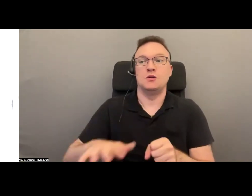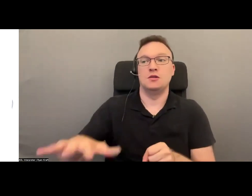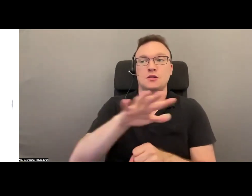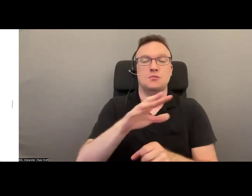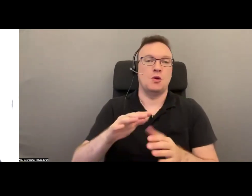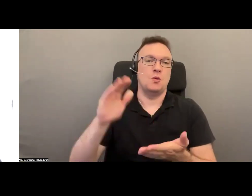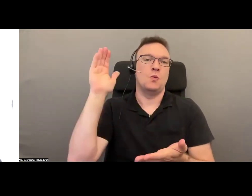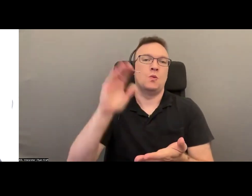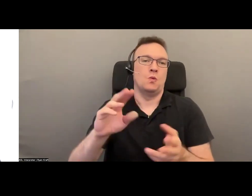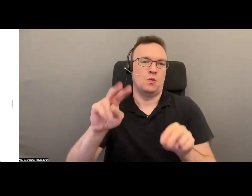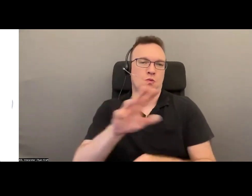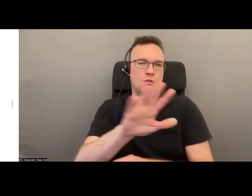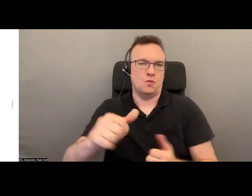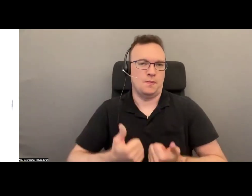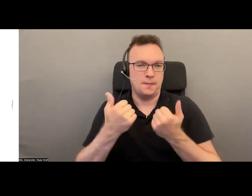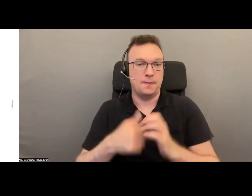your lives.